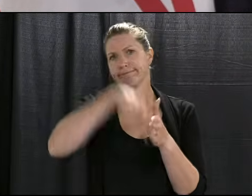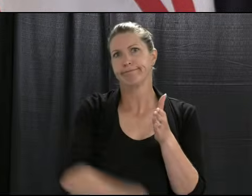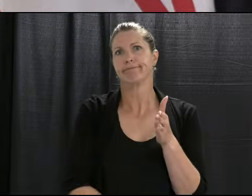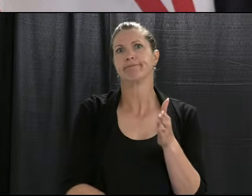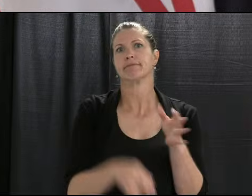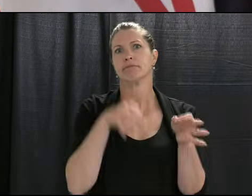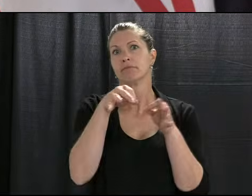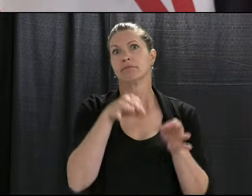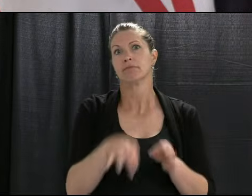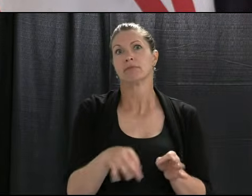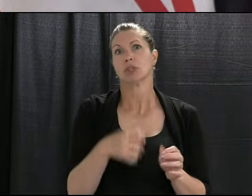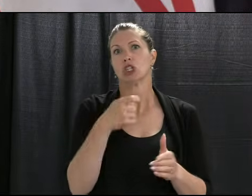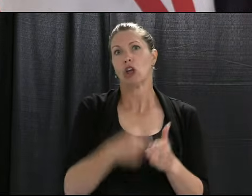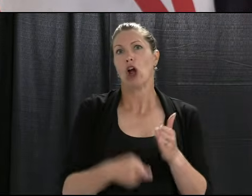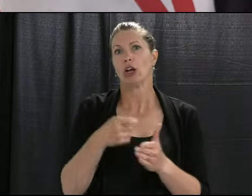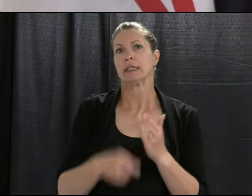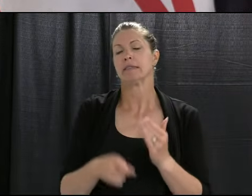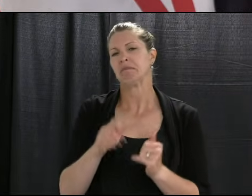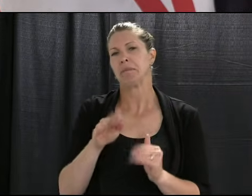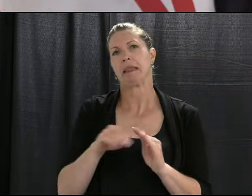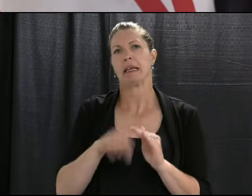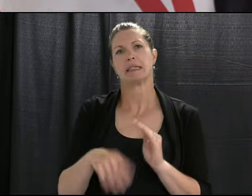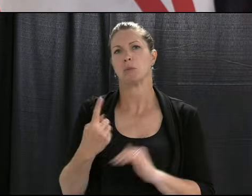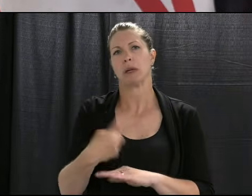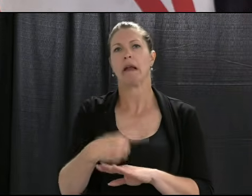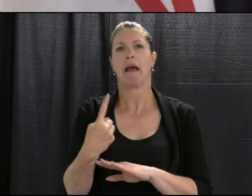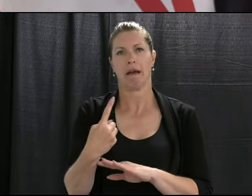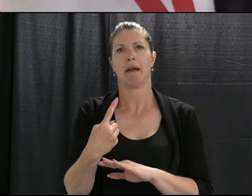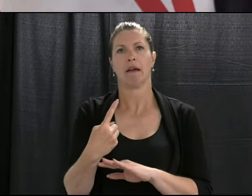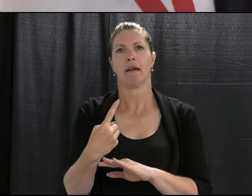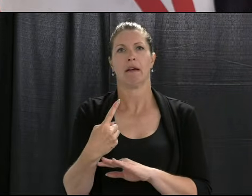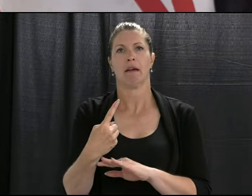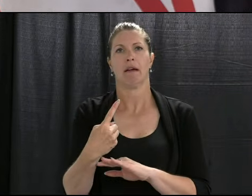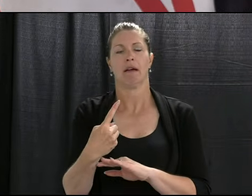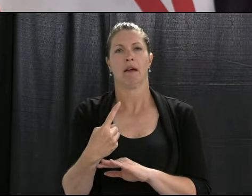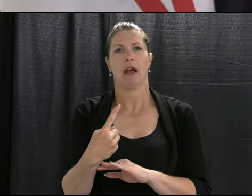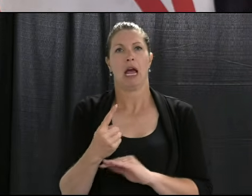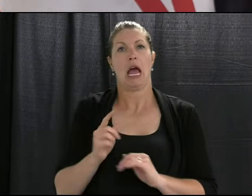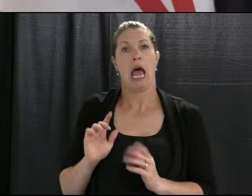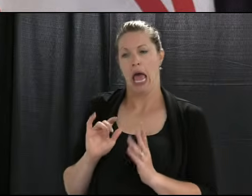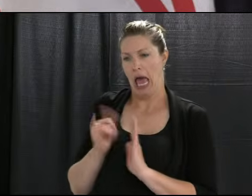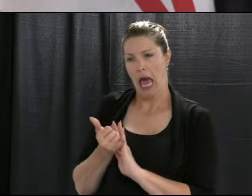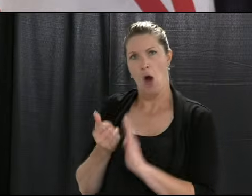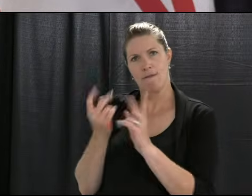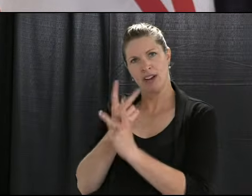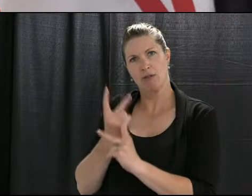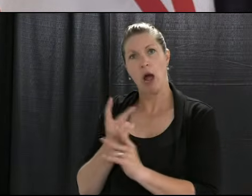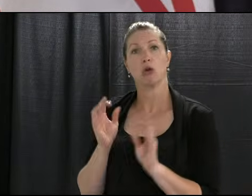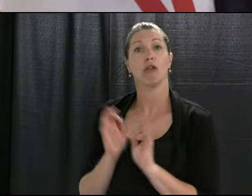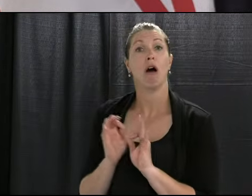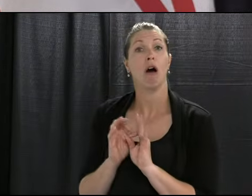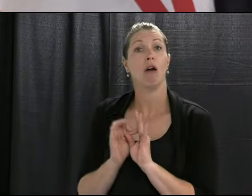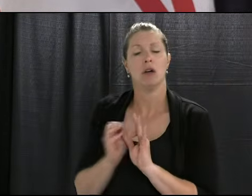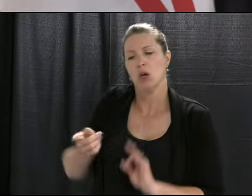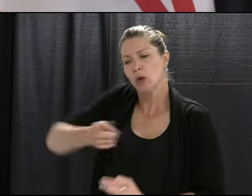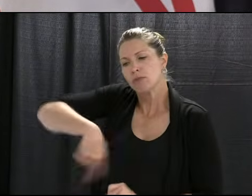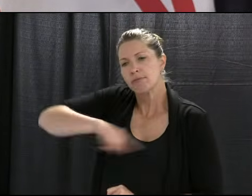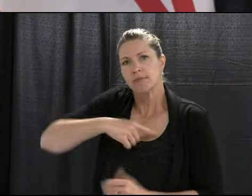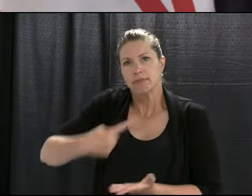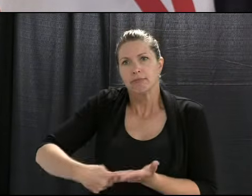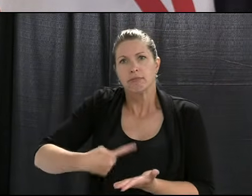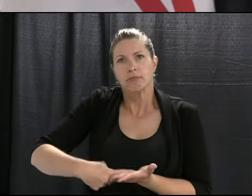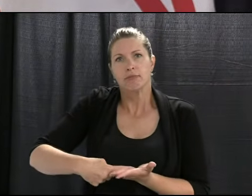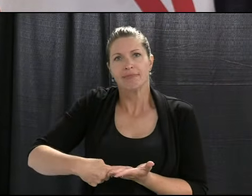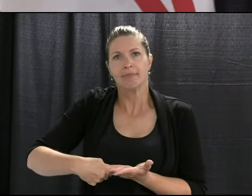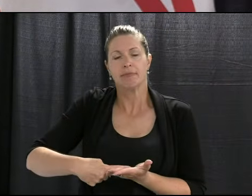fines will apply to over the next, like I said, 24 hours. How did we arrive at that? We had a discussion to